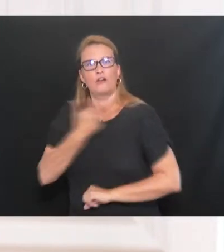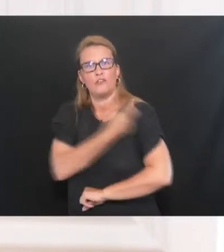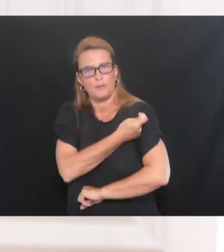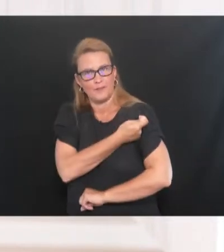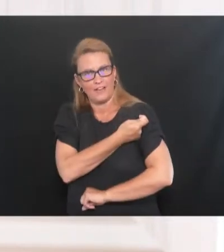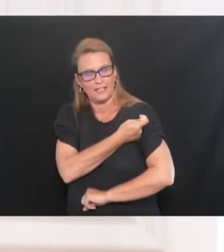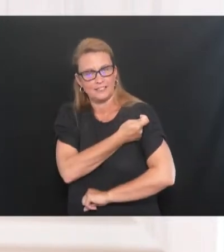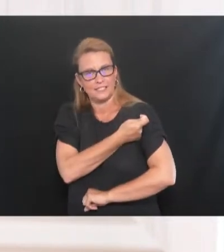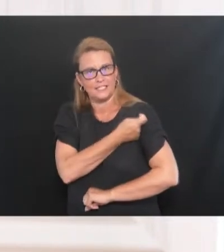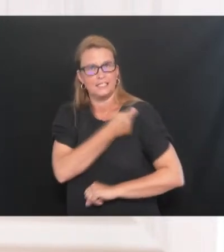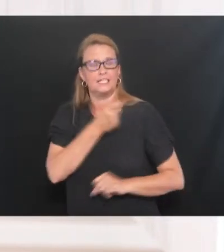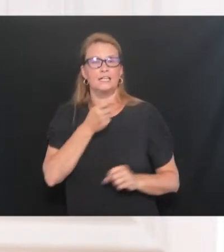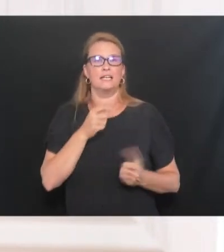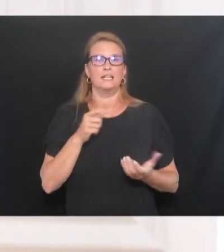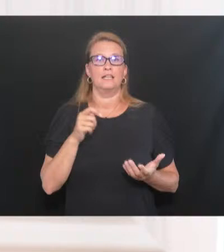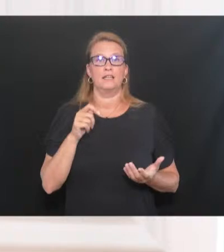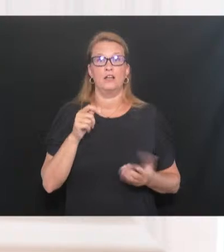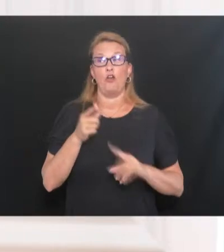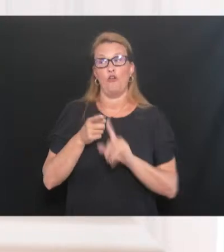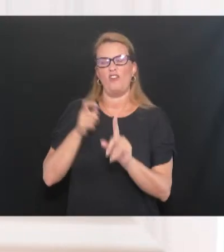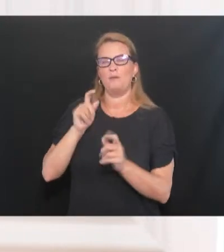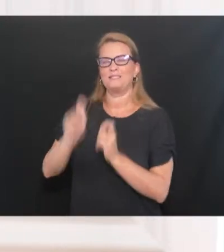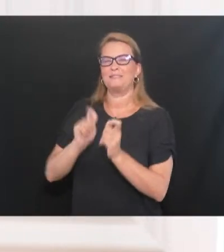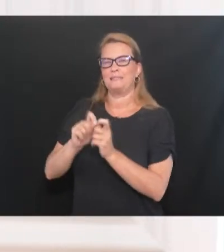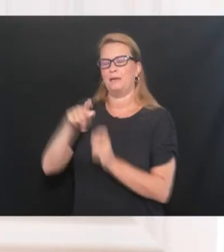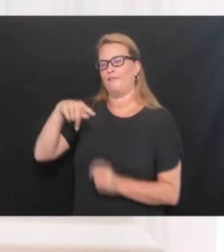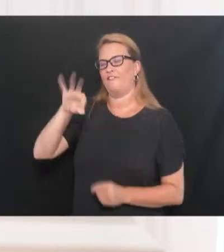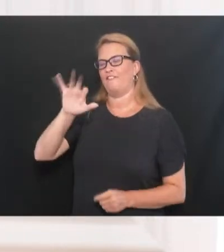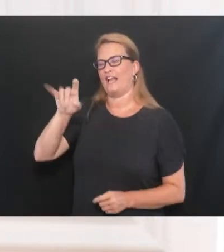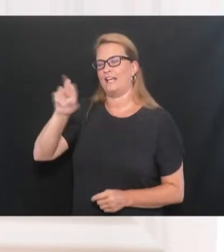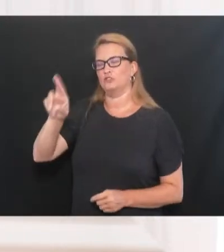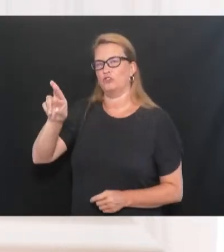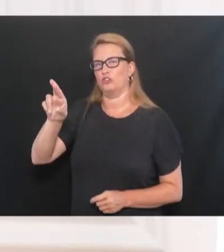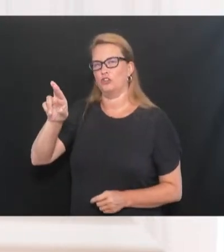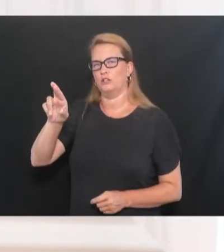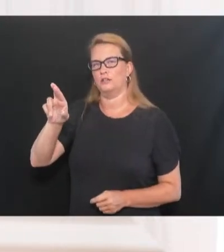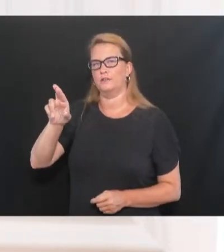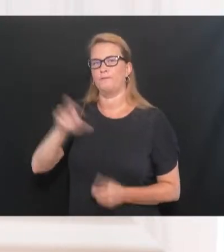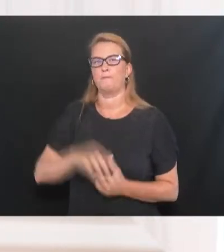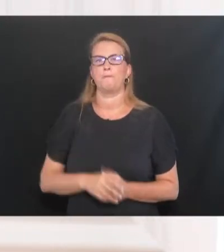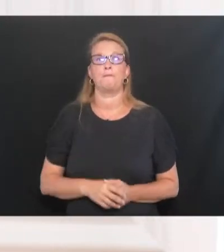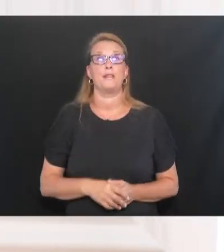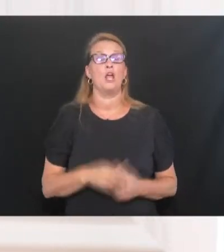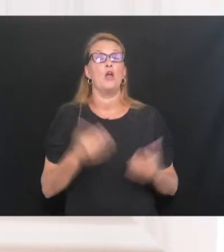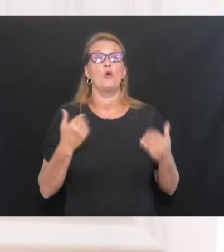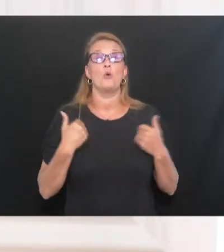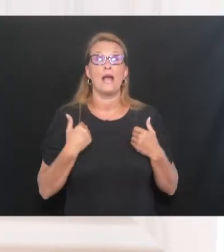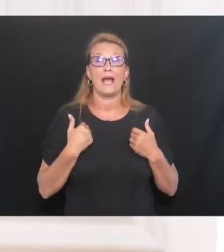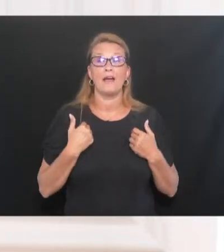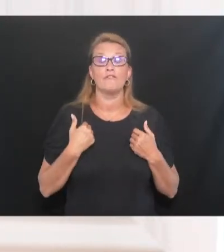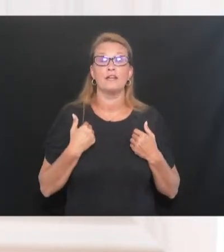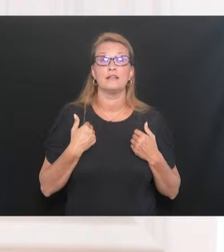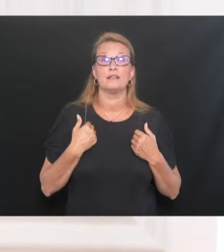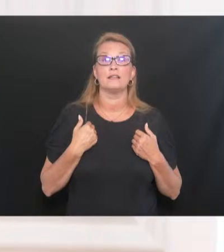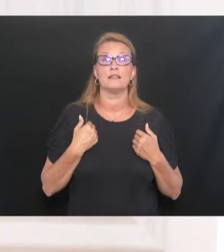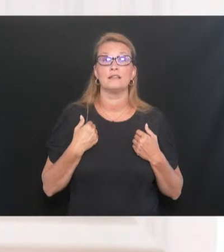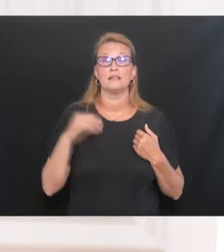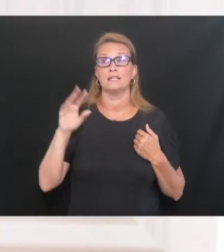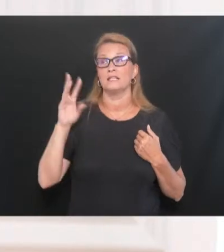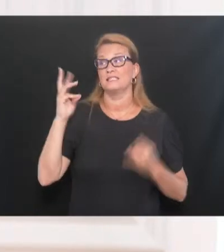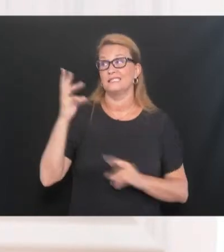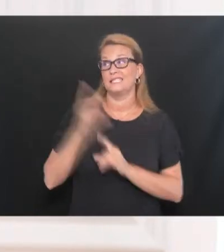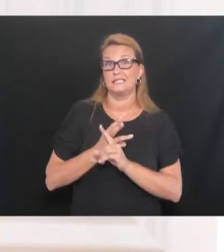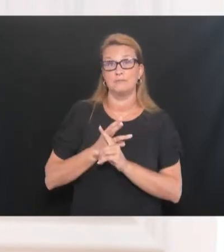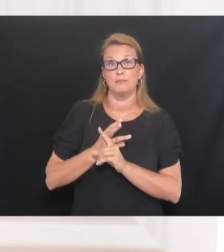in people, and this is Pfizer specifically, in people that are over 60 years old who have been over 6 months since they got